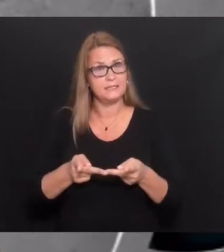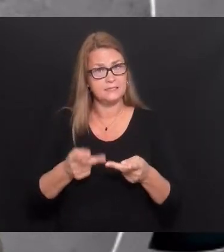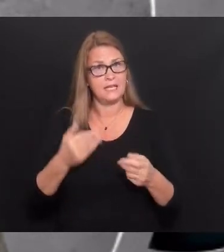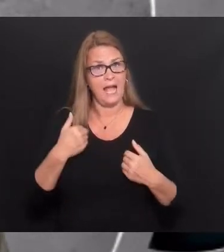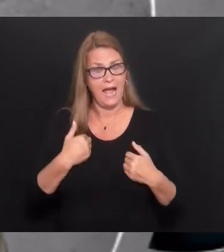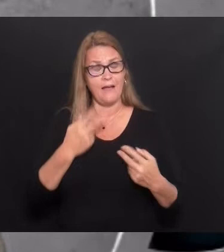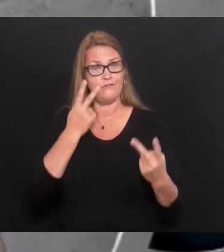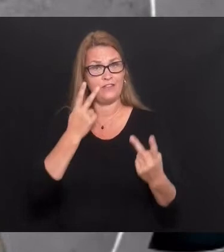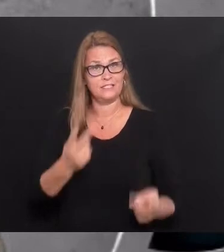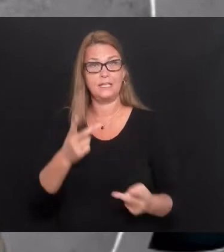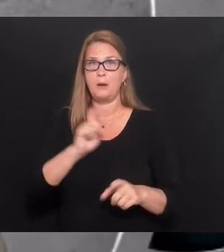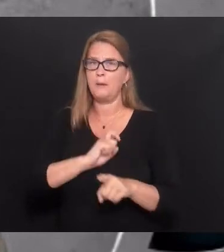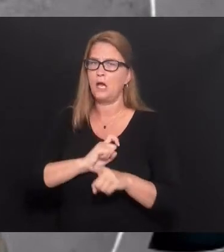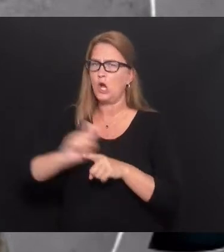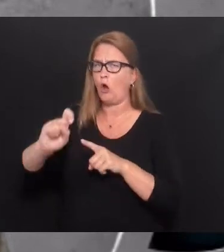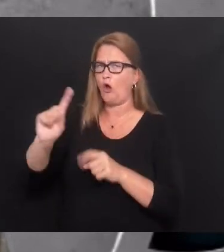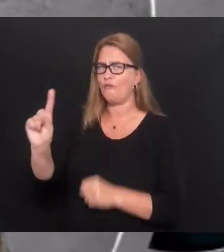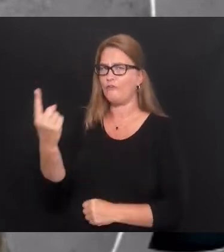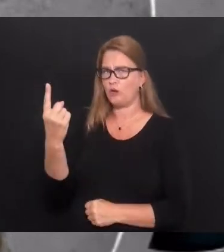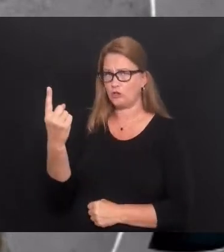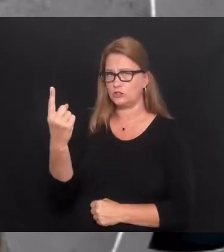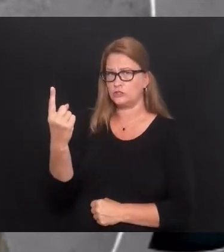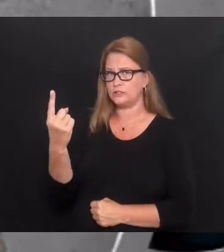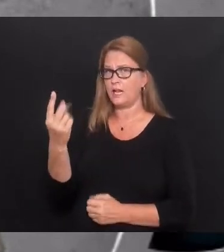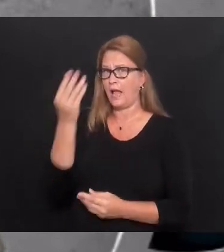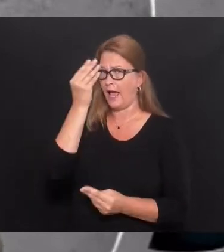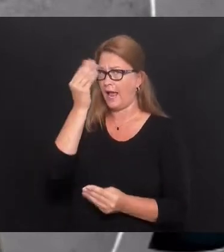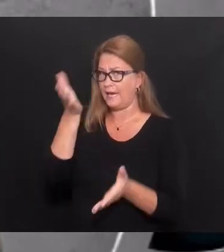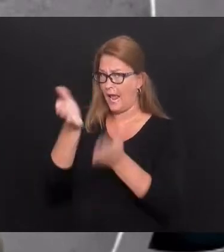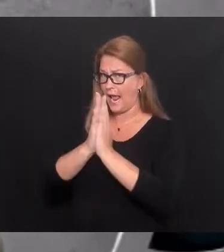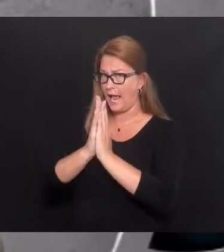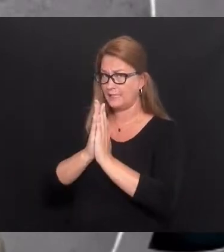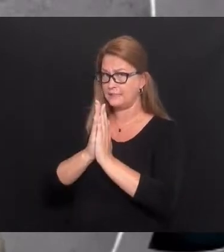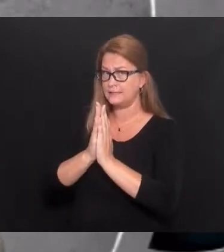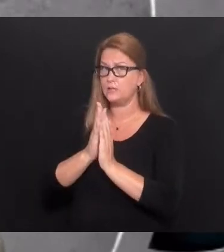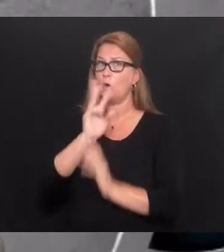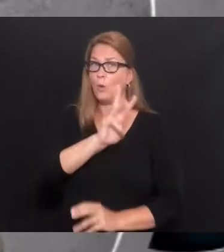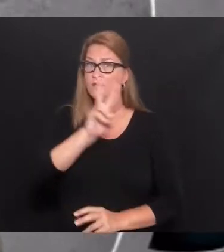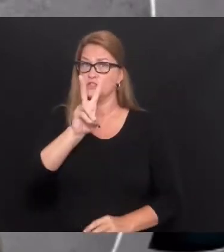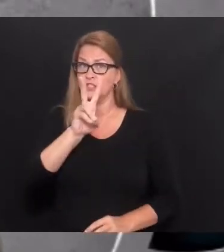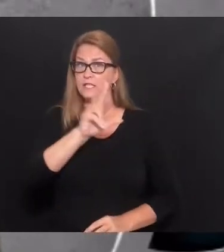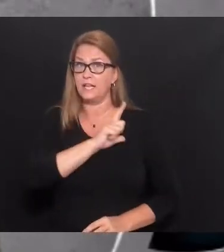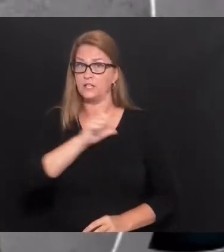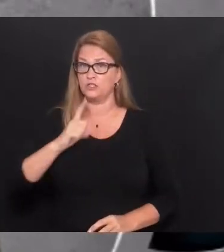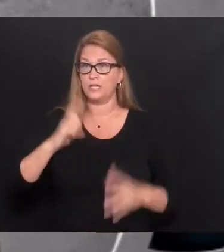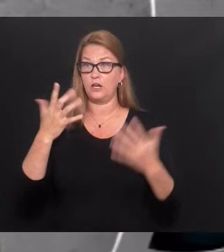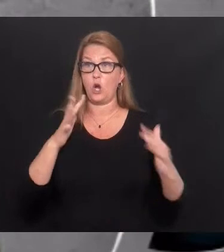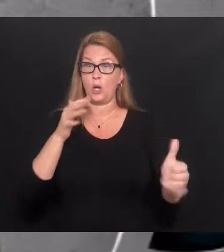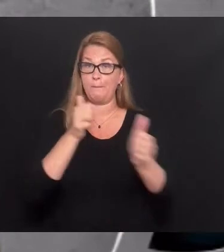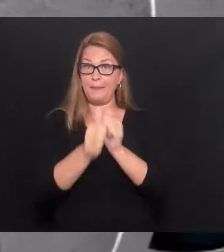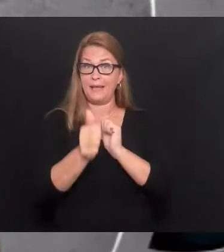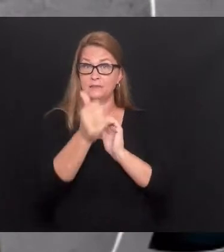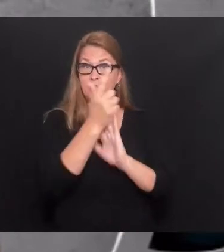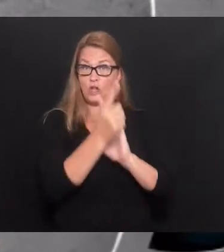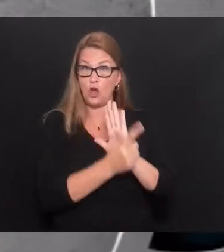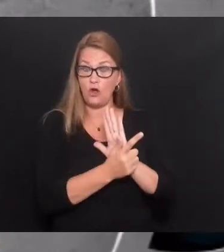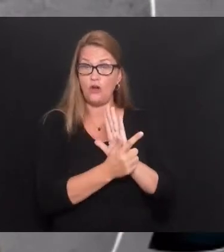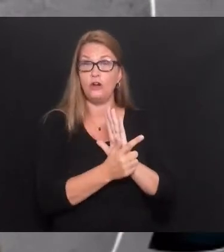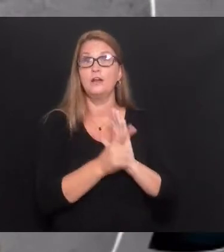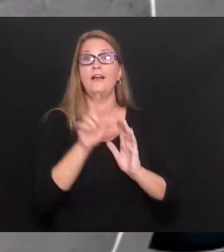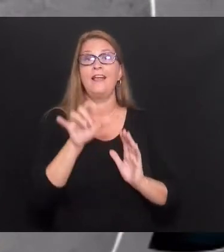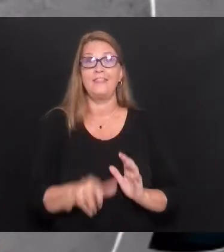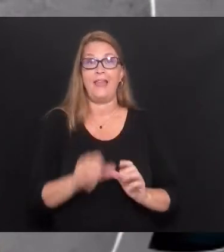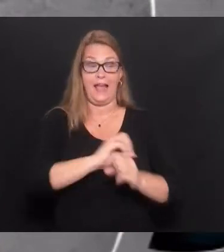You might have to call the facility first. But the West Virginia legislature did pass a law early on so that